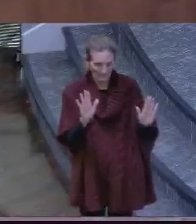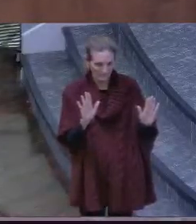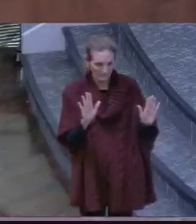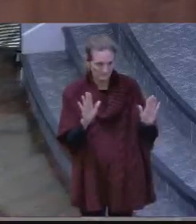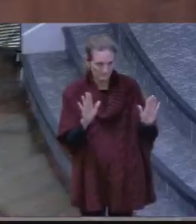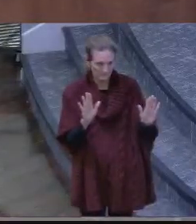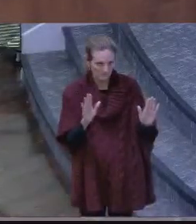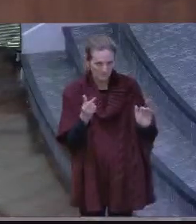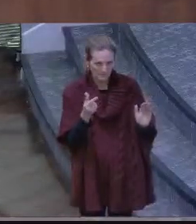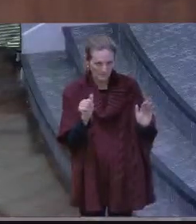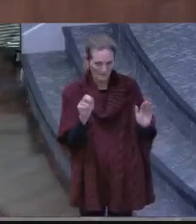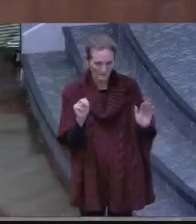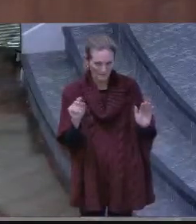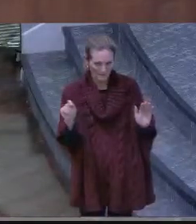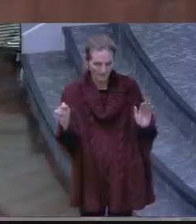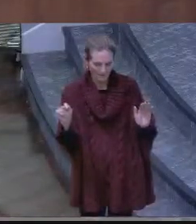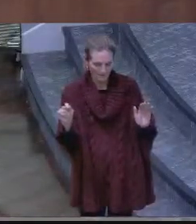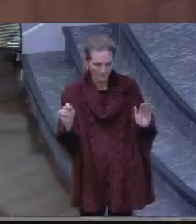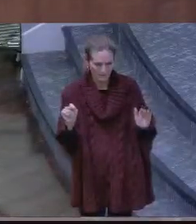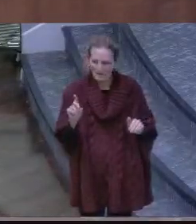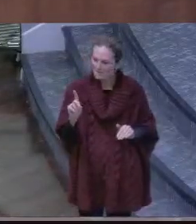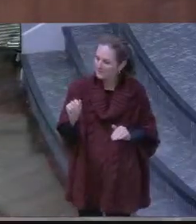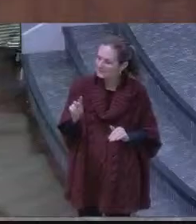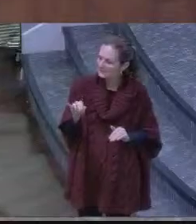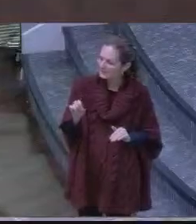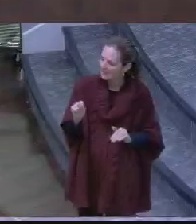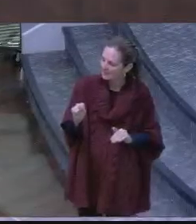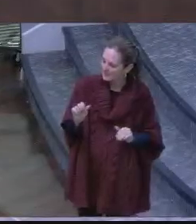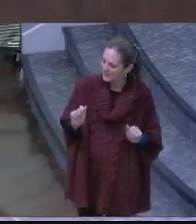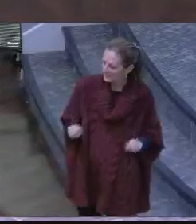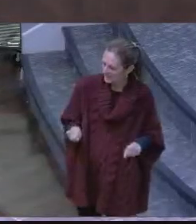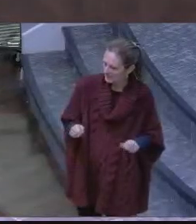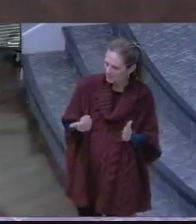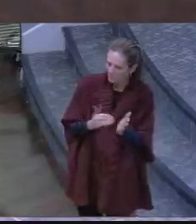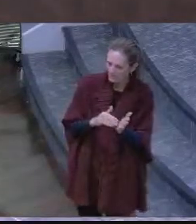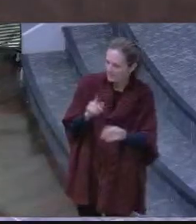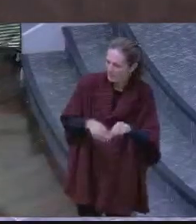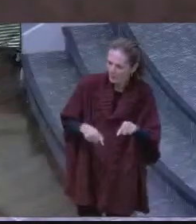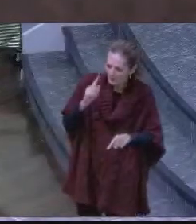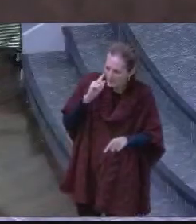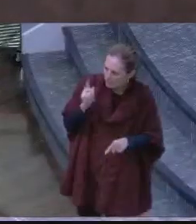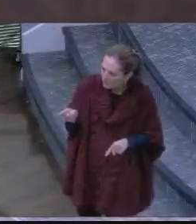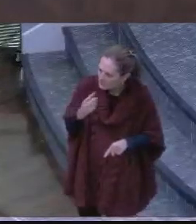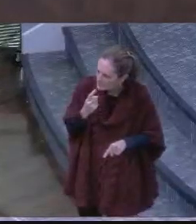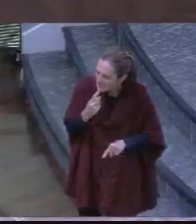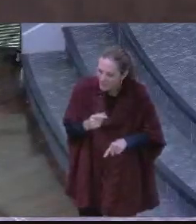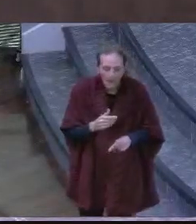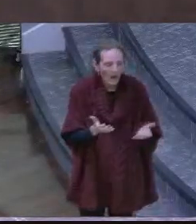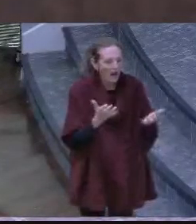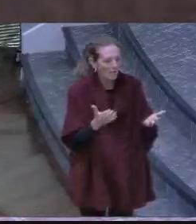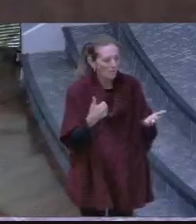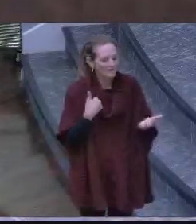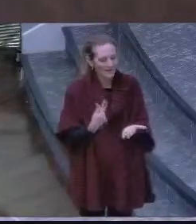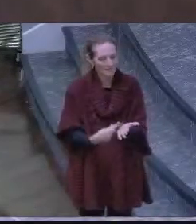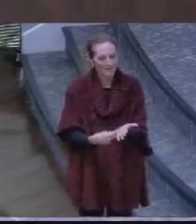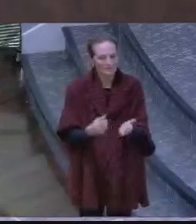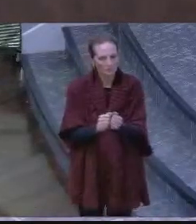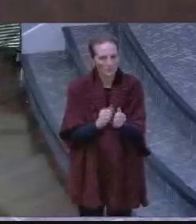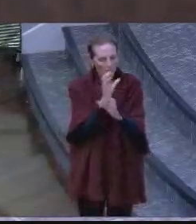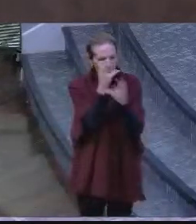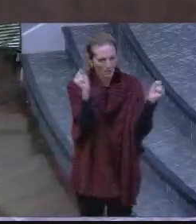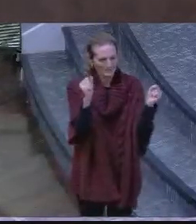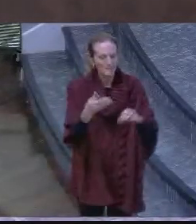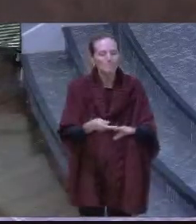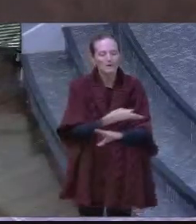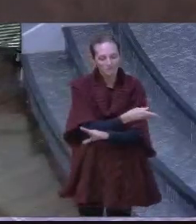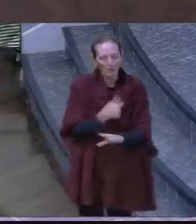Dr. Gant? Ms. Davis, can Ms. Davis repeat what you said we couldn't hear? I wanted to have a conversation with the president before I